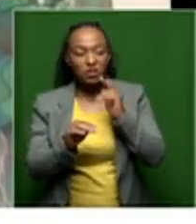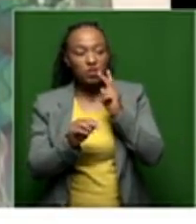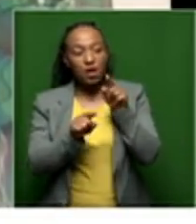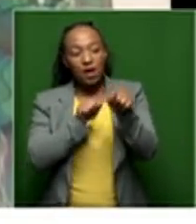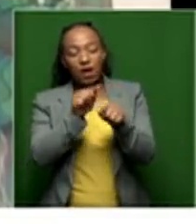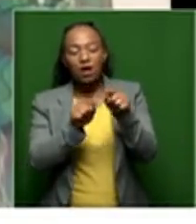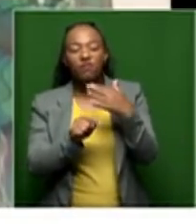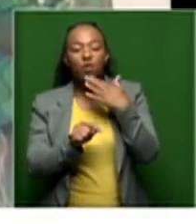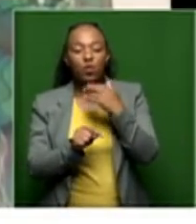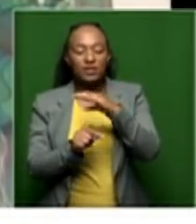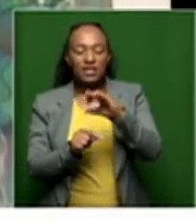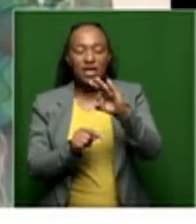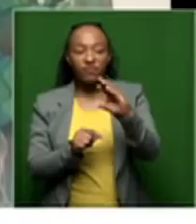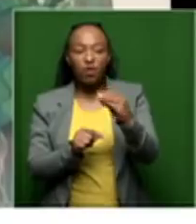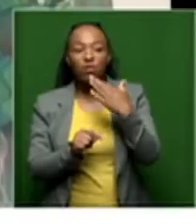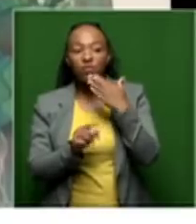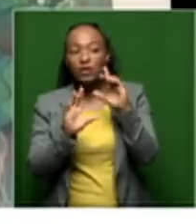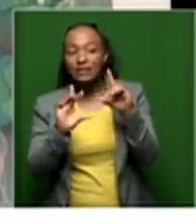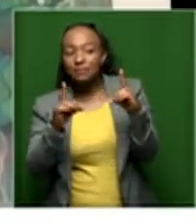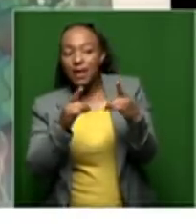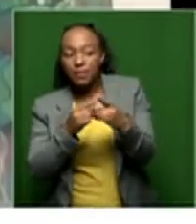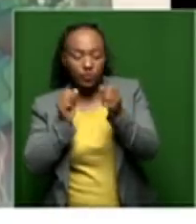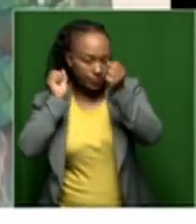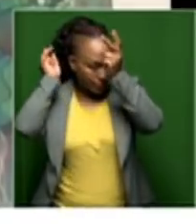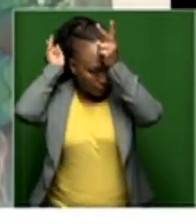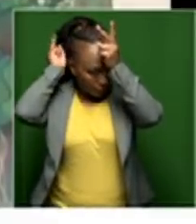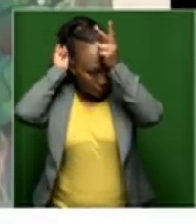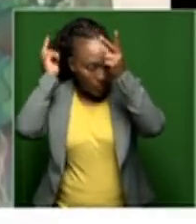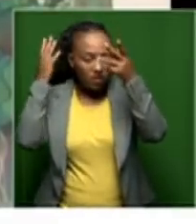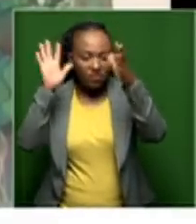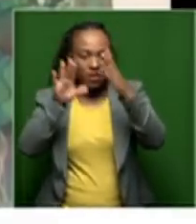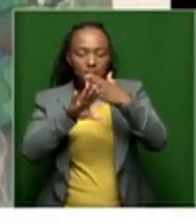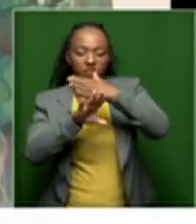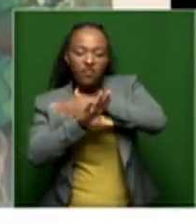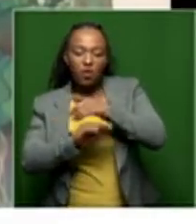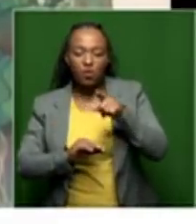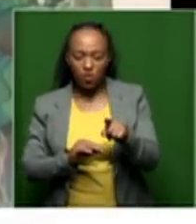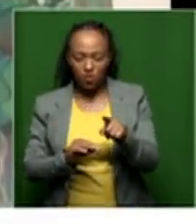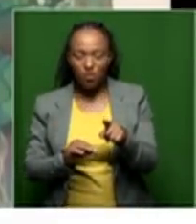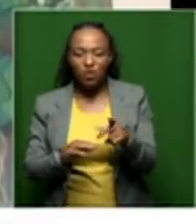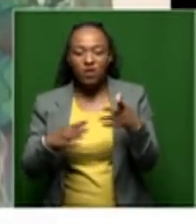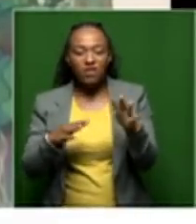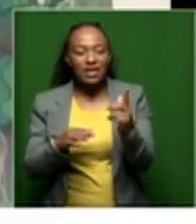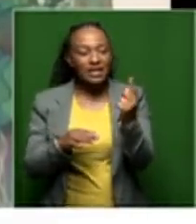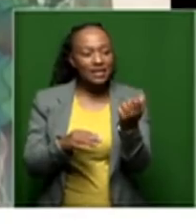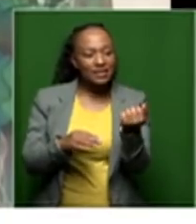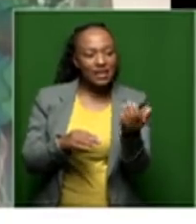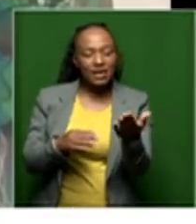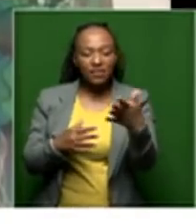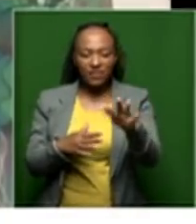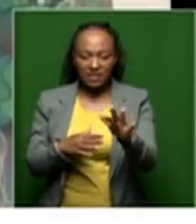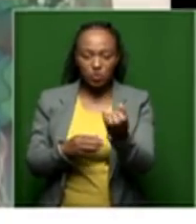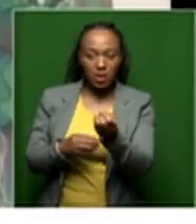around the CFO of the Department of Correctional Services, that he may have given tenders